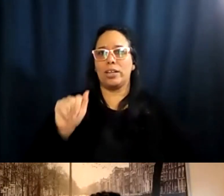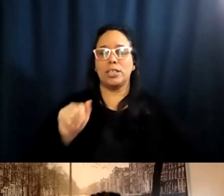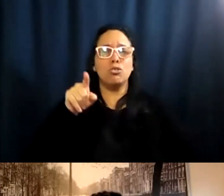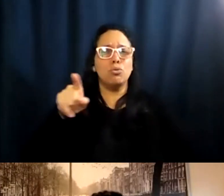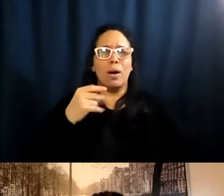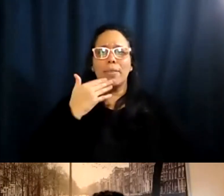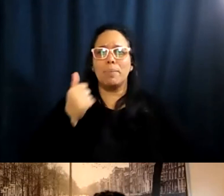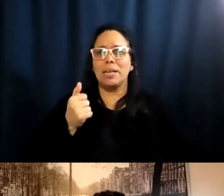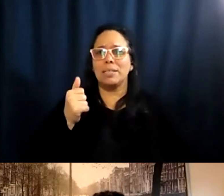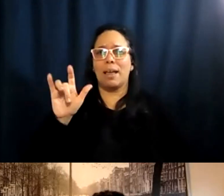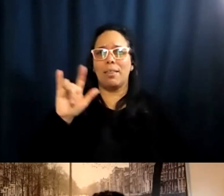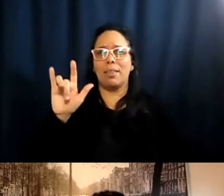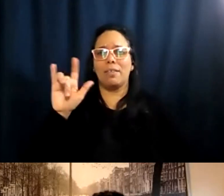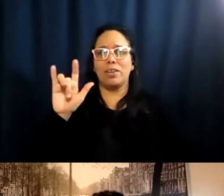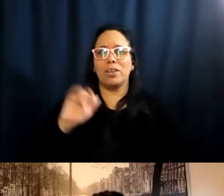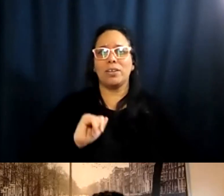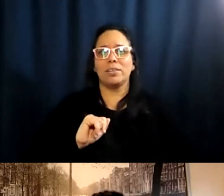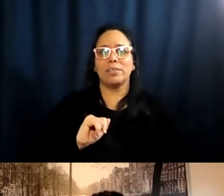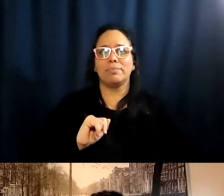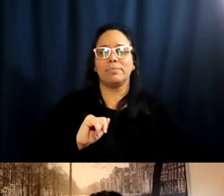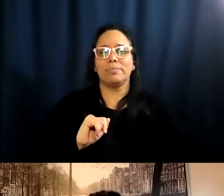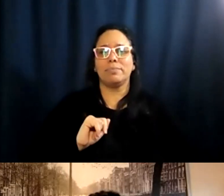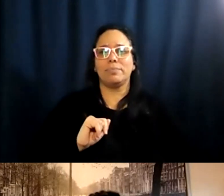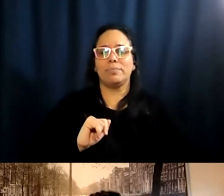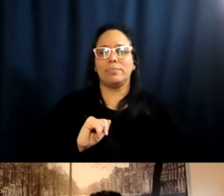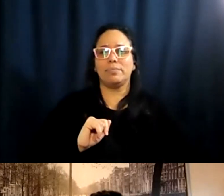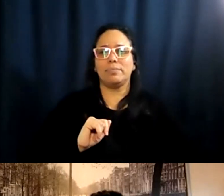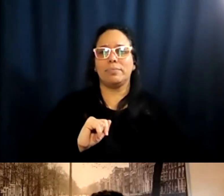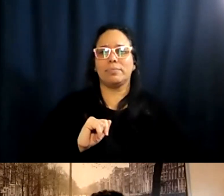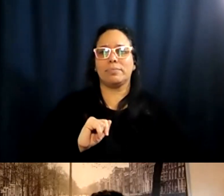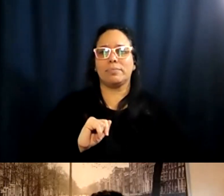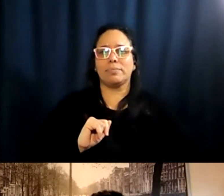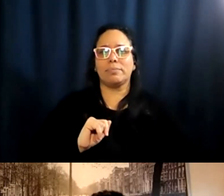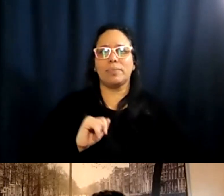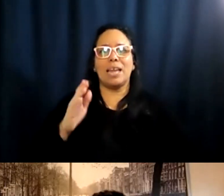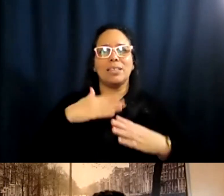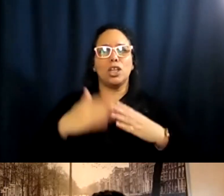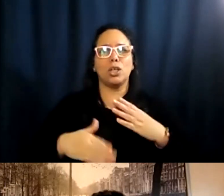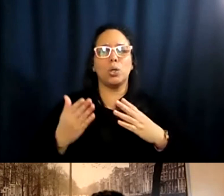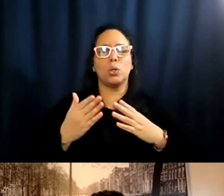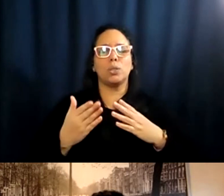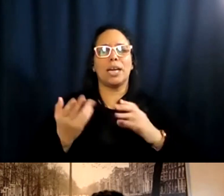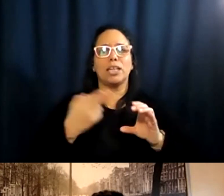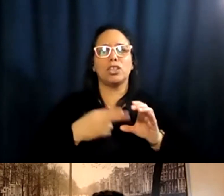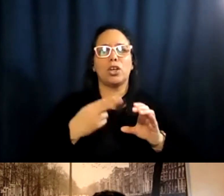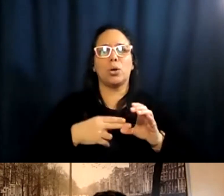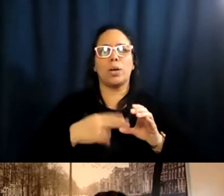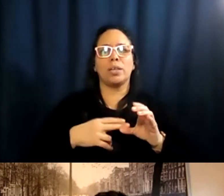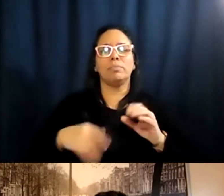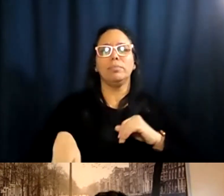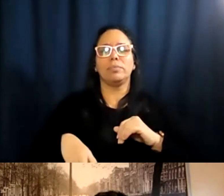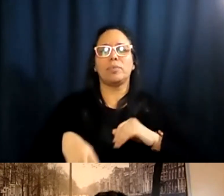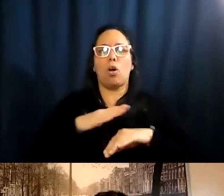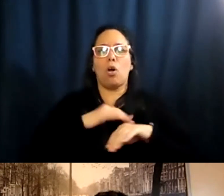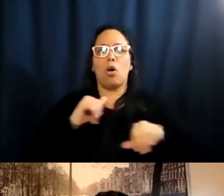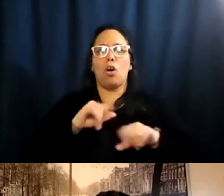you and your three royal dolls that you are mommy to. So let's conclude by joining in a call and response chant from Asada Shakur